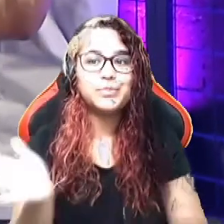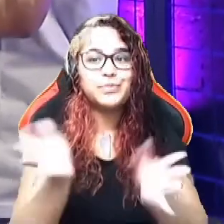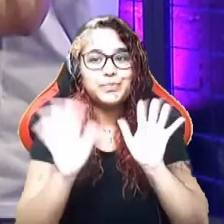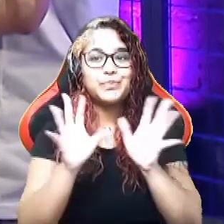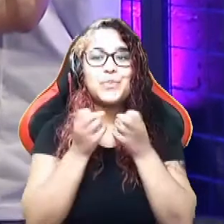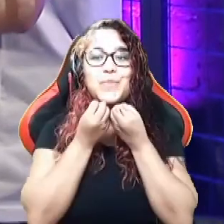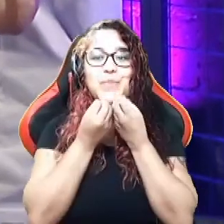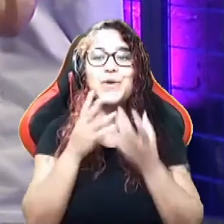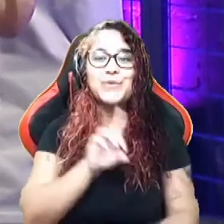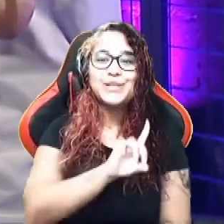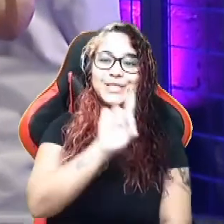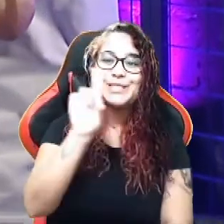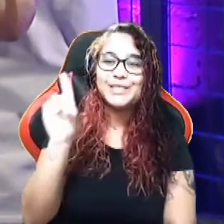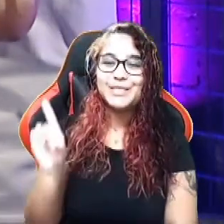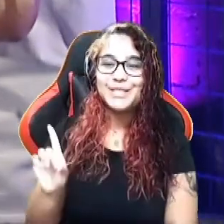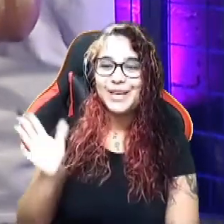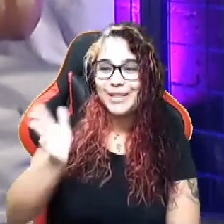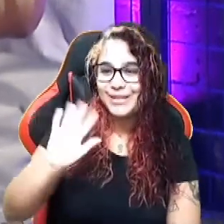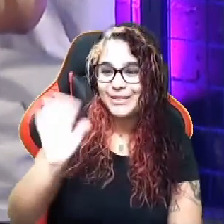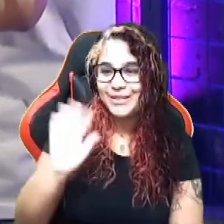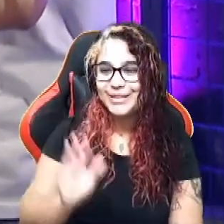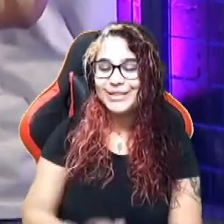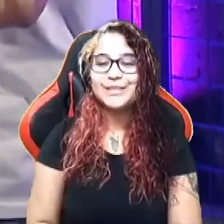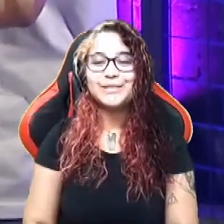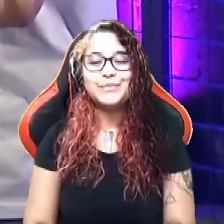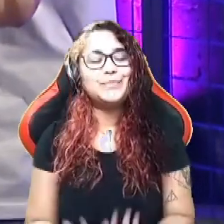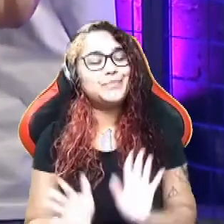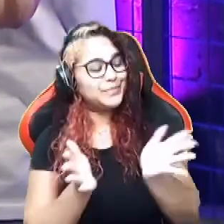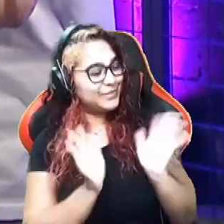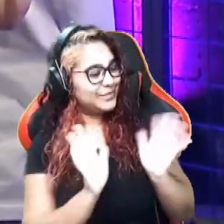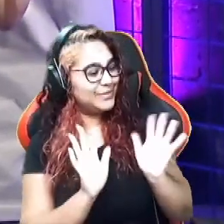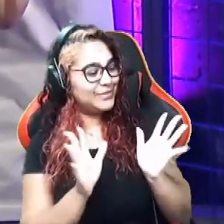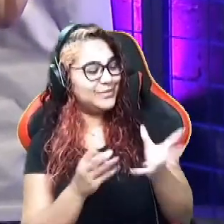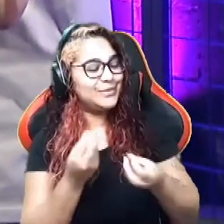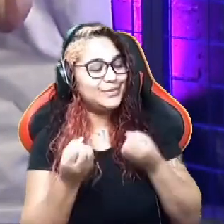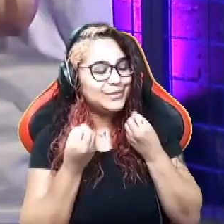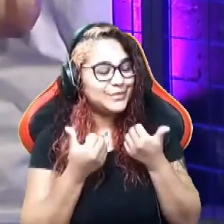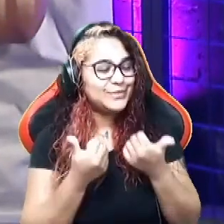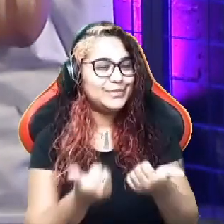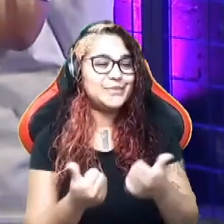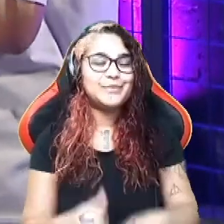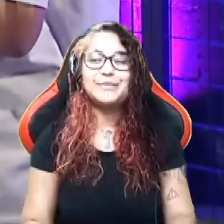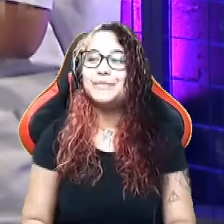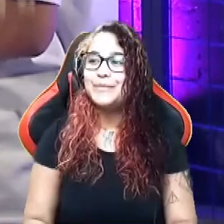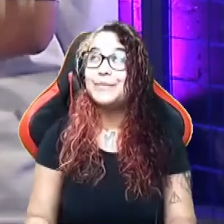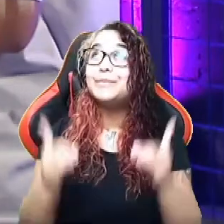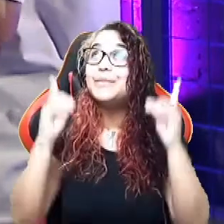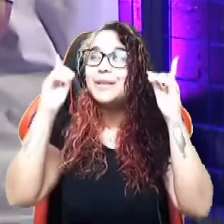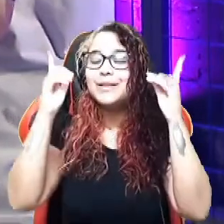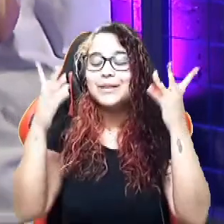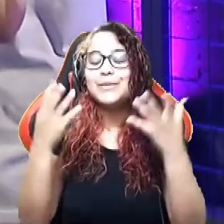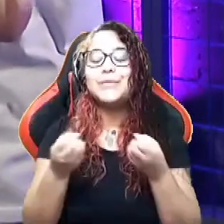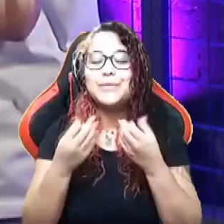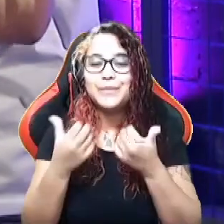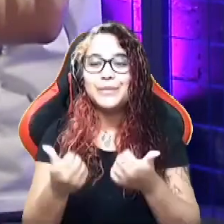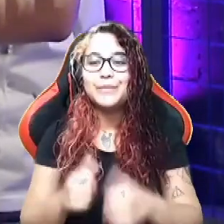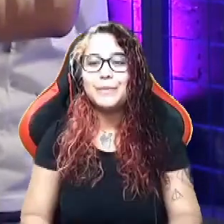Good morning, everyone. Hi, Vinicius. How's it going? It's going well, thank